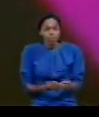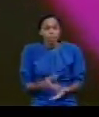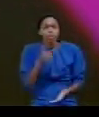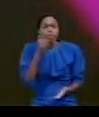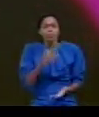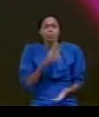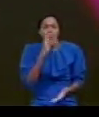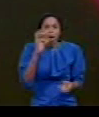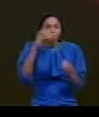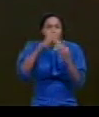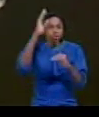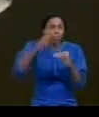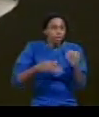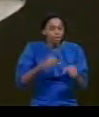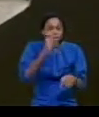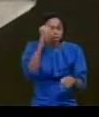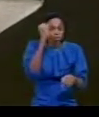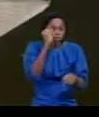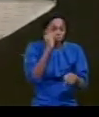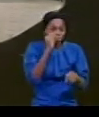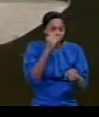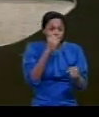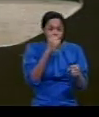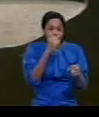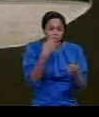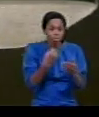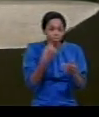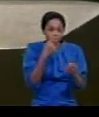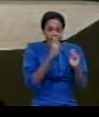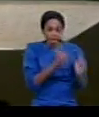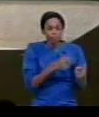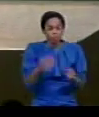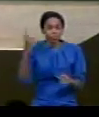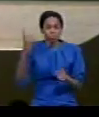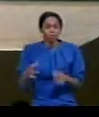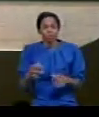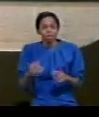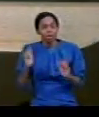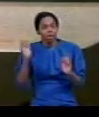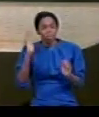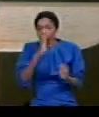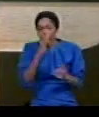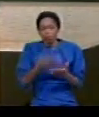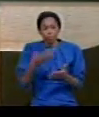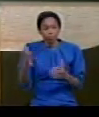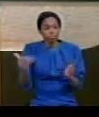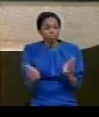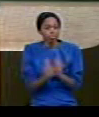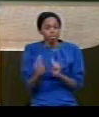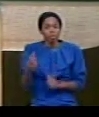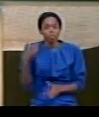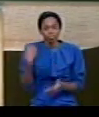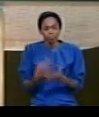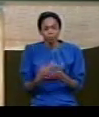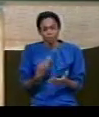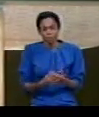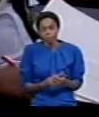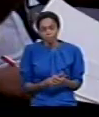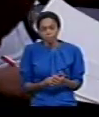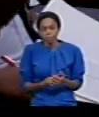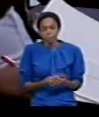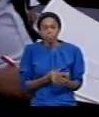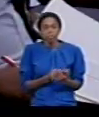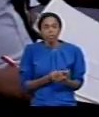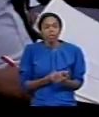the gift of God may be purchased with money. Look at verse 23 there. Verse 23, I